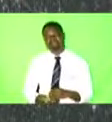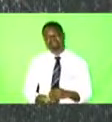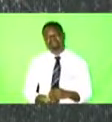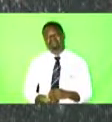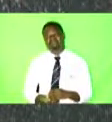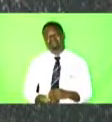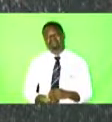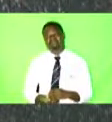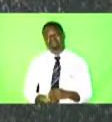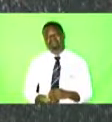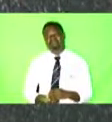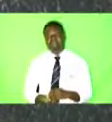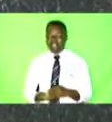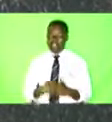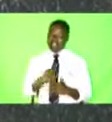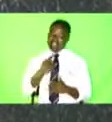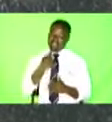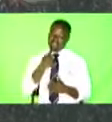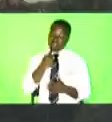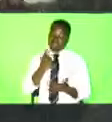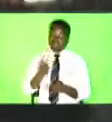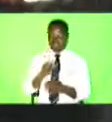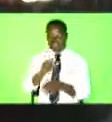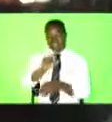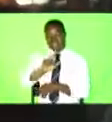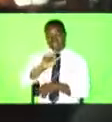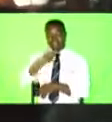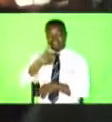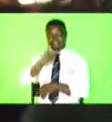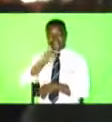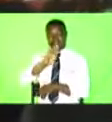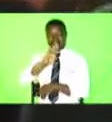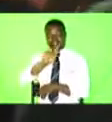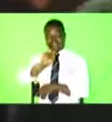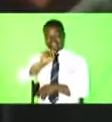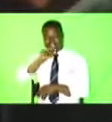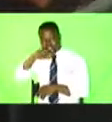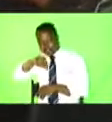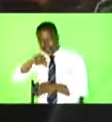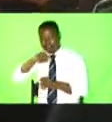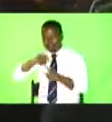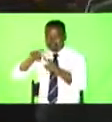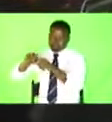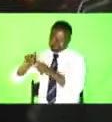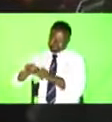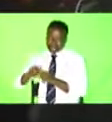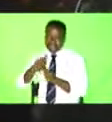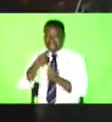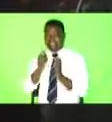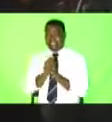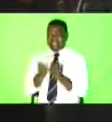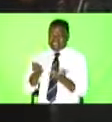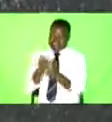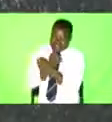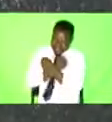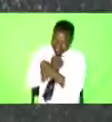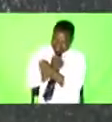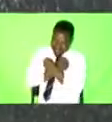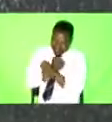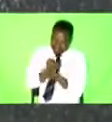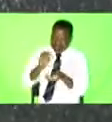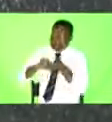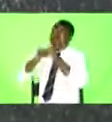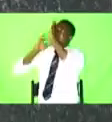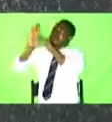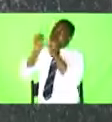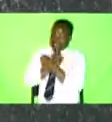about issues about LGBTQ, people will say that love, you see, God loves. But the love of God